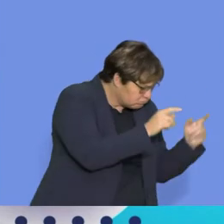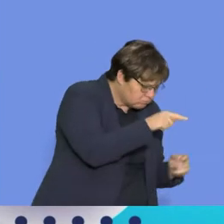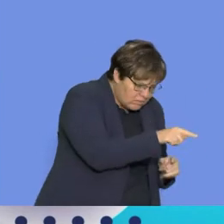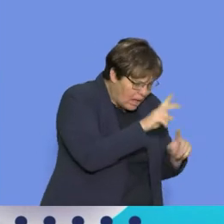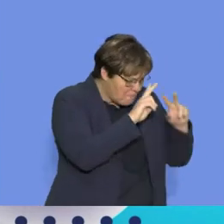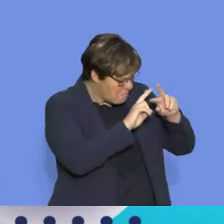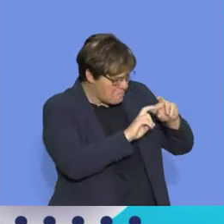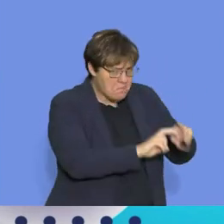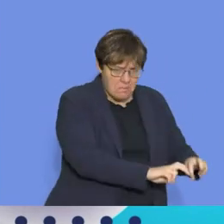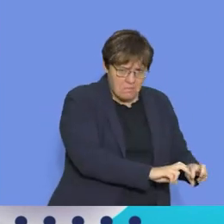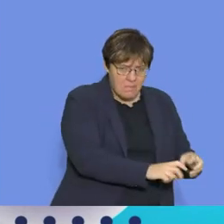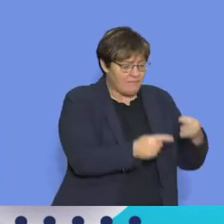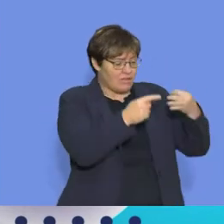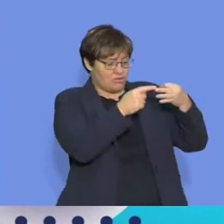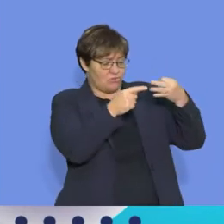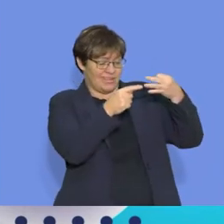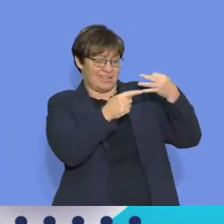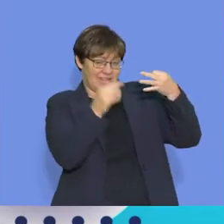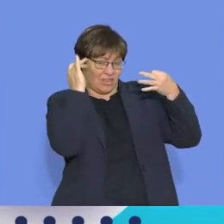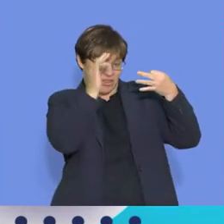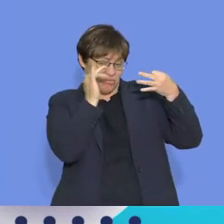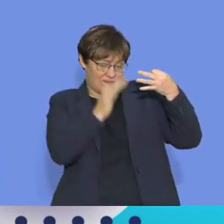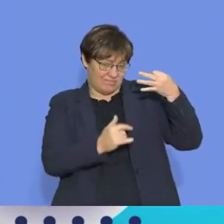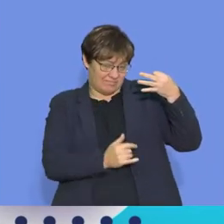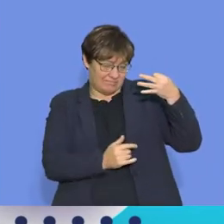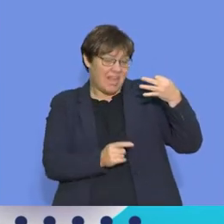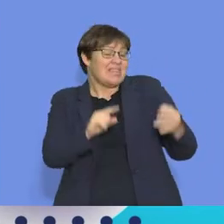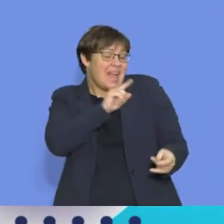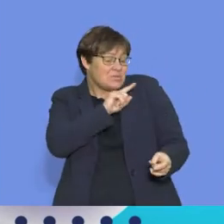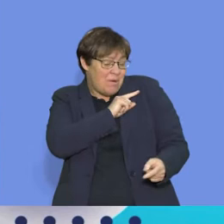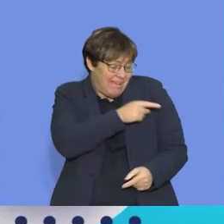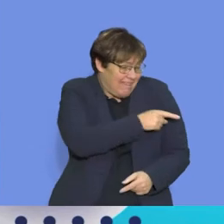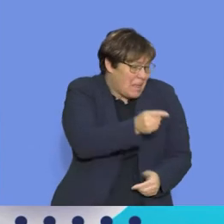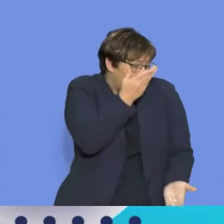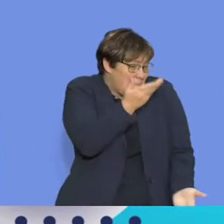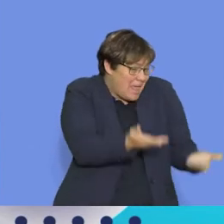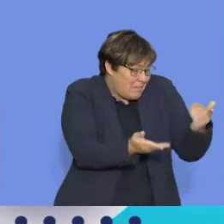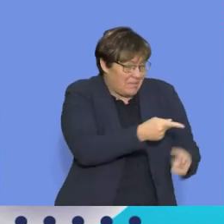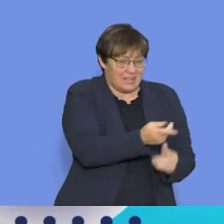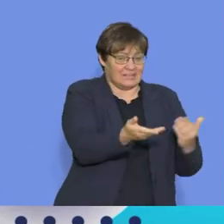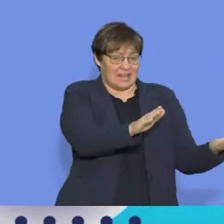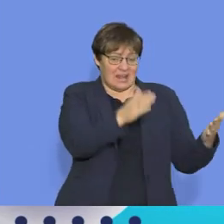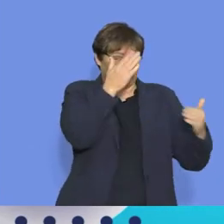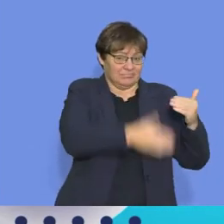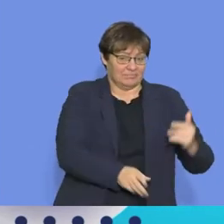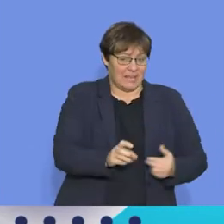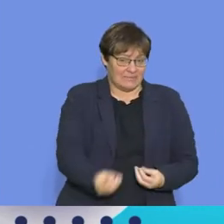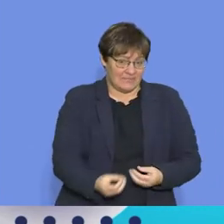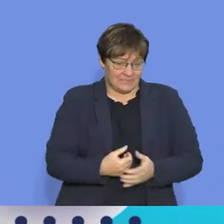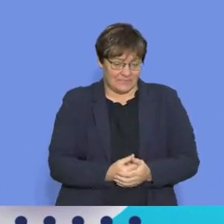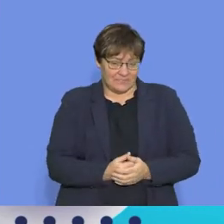come up with 3 theories that could possibly explain these mass extinctions.